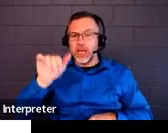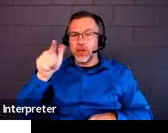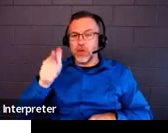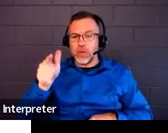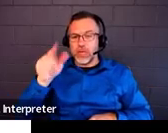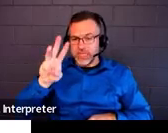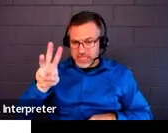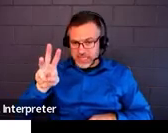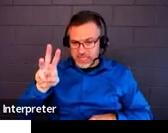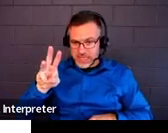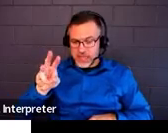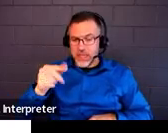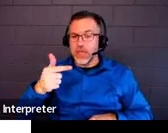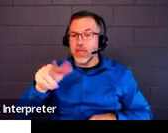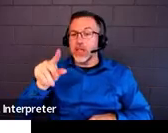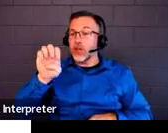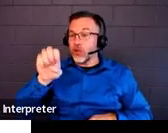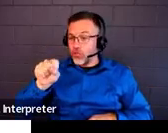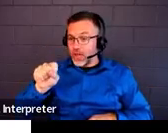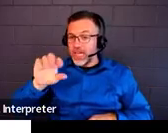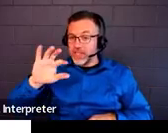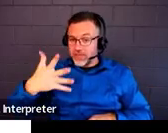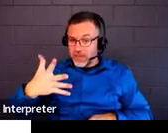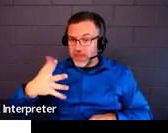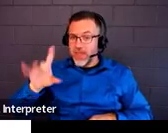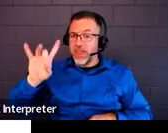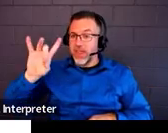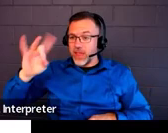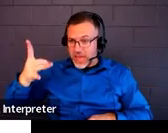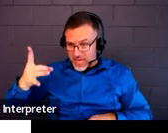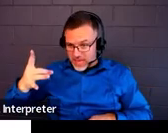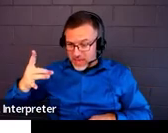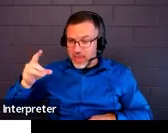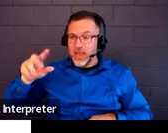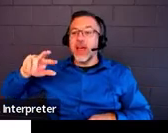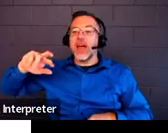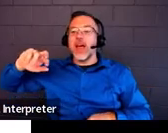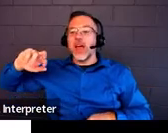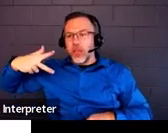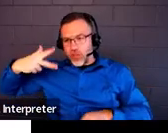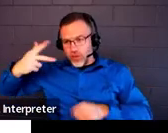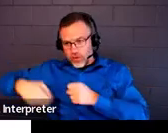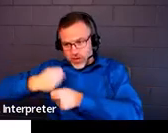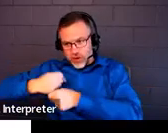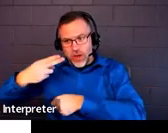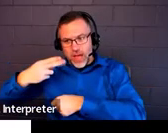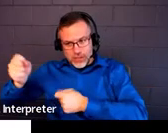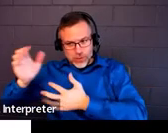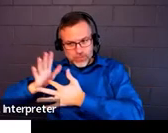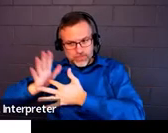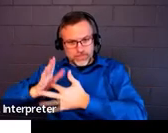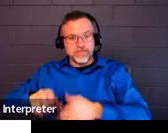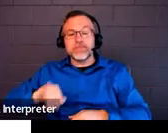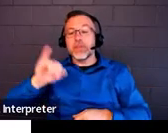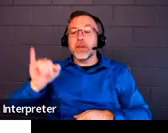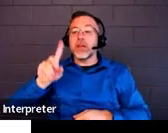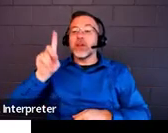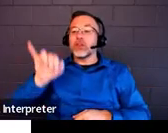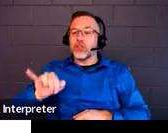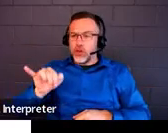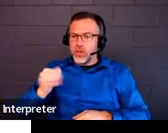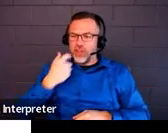Grades 5/8 and third year of high school. So Jody often comes to director's meeting and she shared